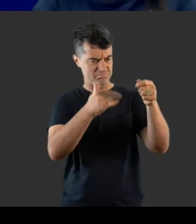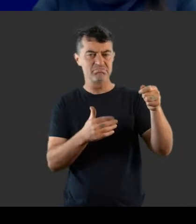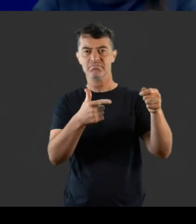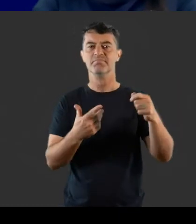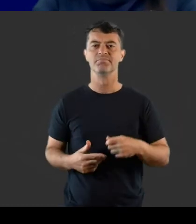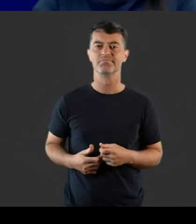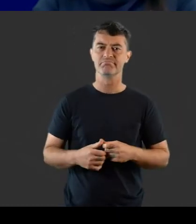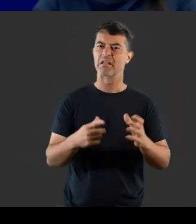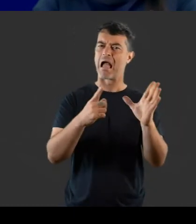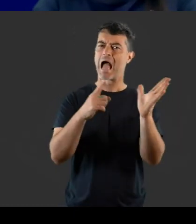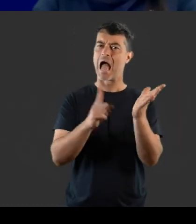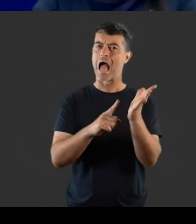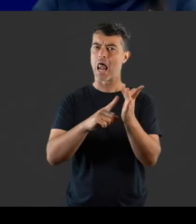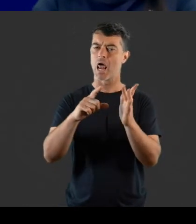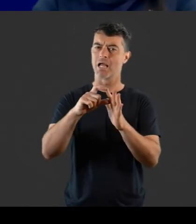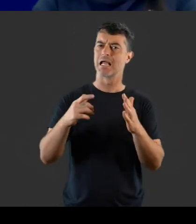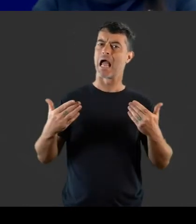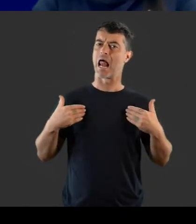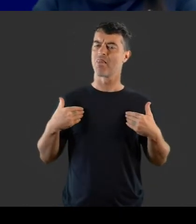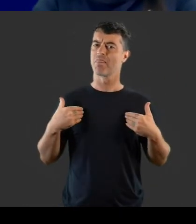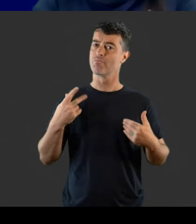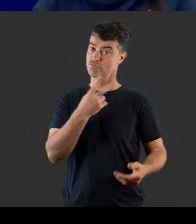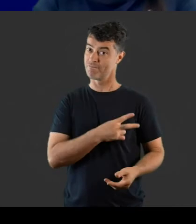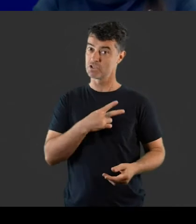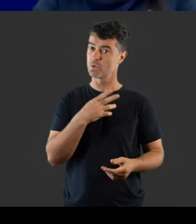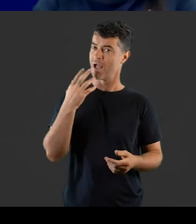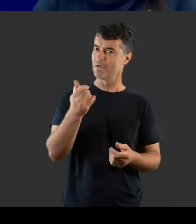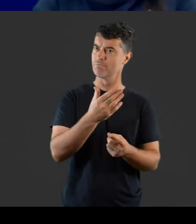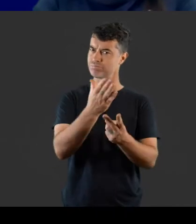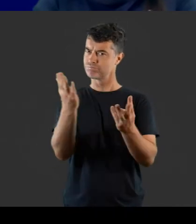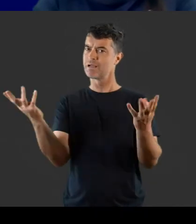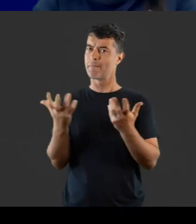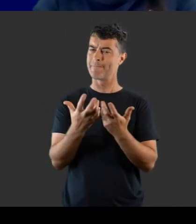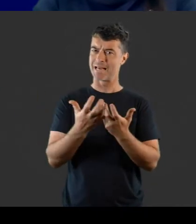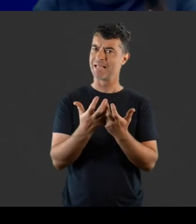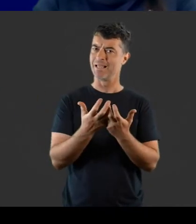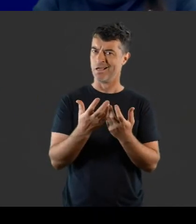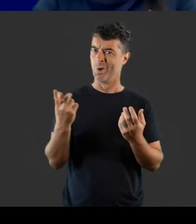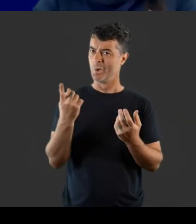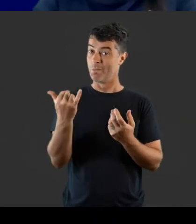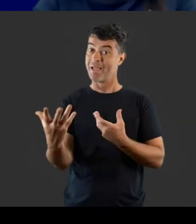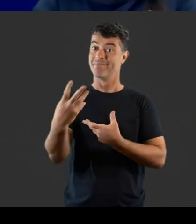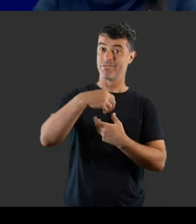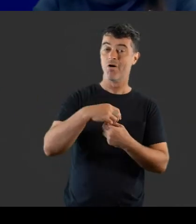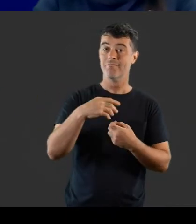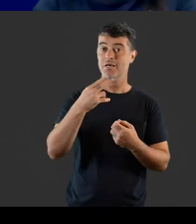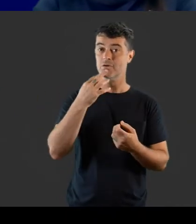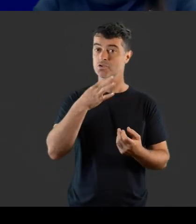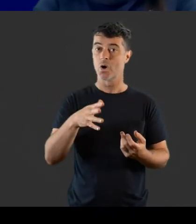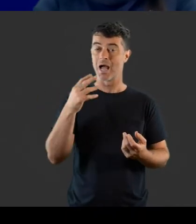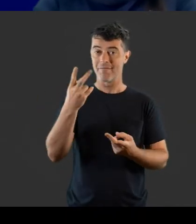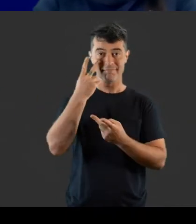Allied health professionals. There may be a wide range of allied health professionals involved with a child with a vision